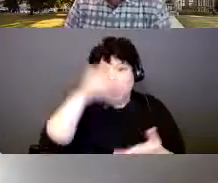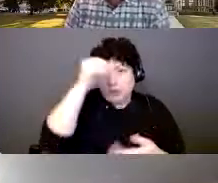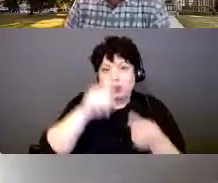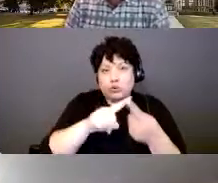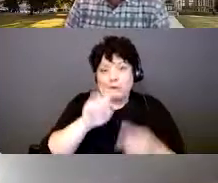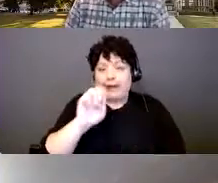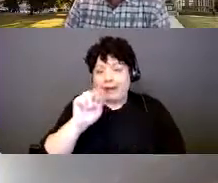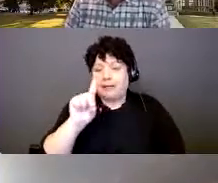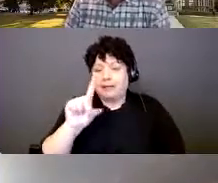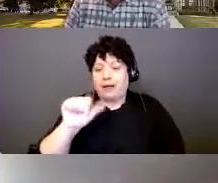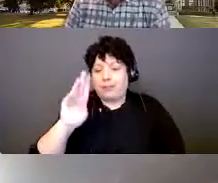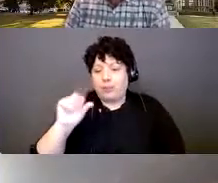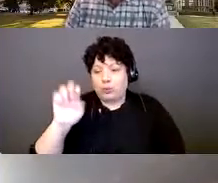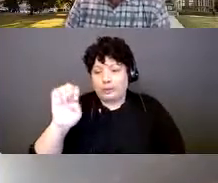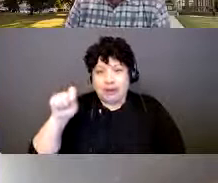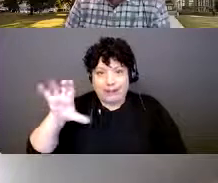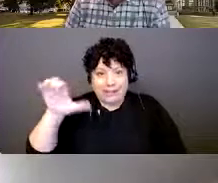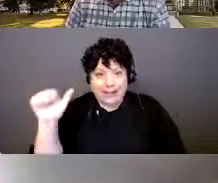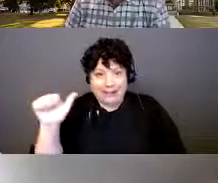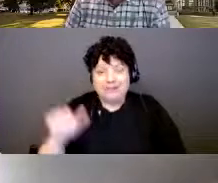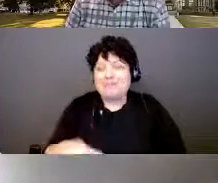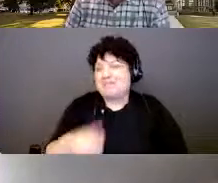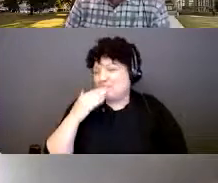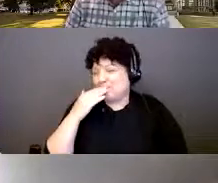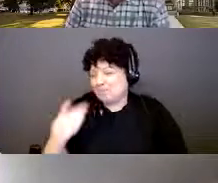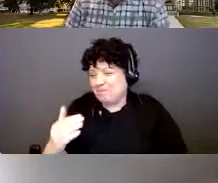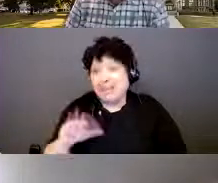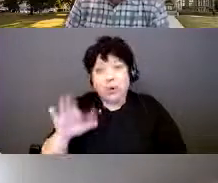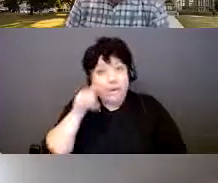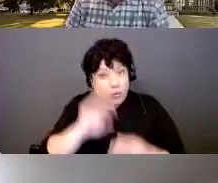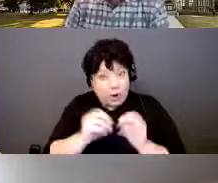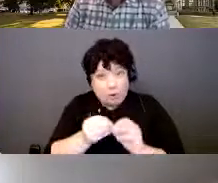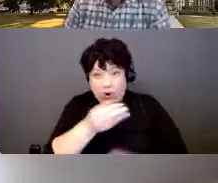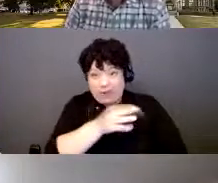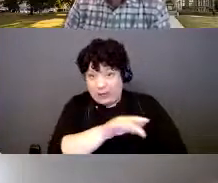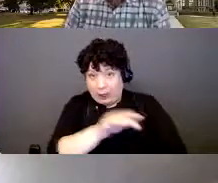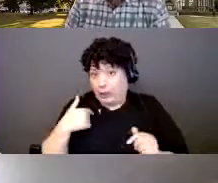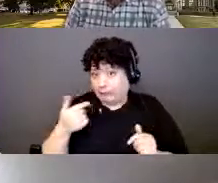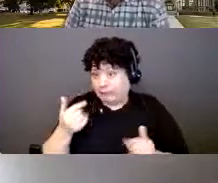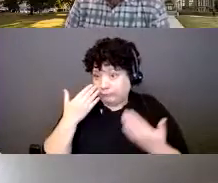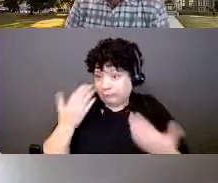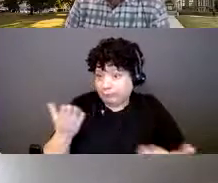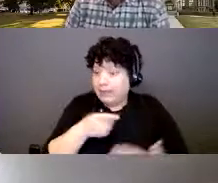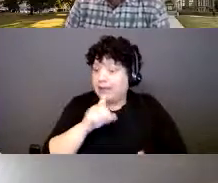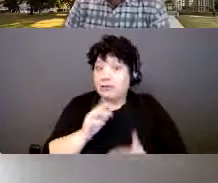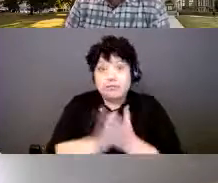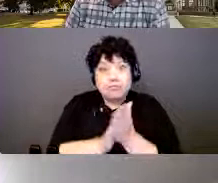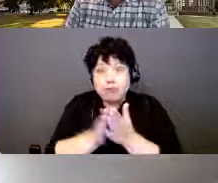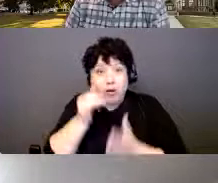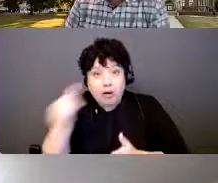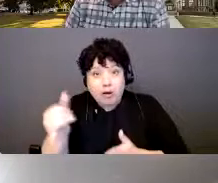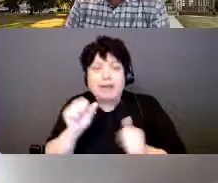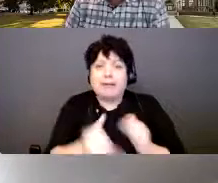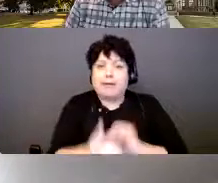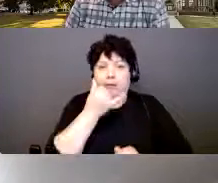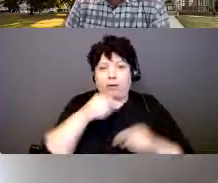Learningtoendabuse.ca. Thank you. So I don't know if your actual phone number is there, Margaret, but if people want to get a hold of you, they can contact us directly